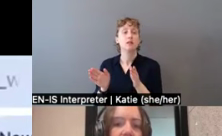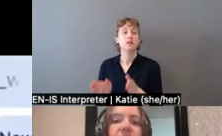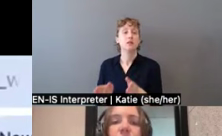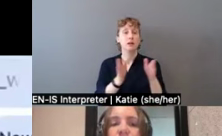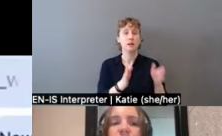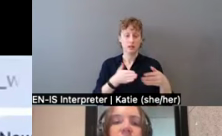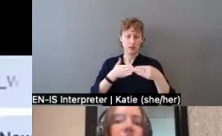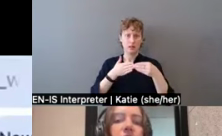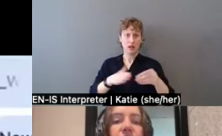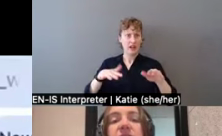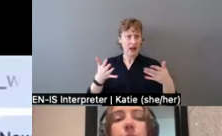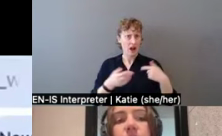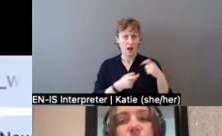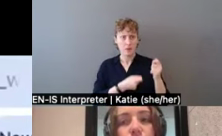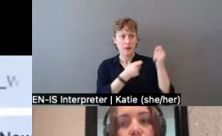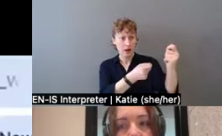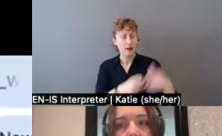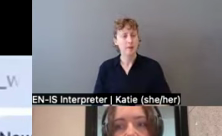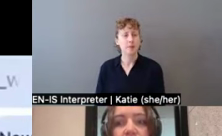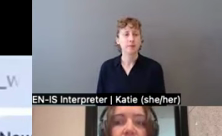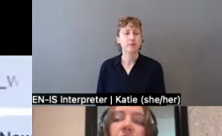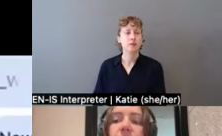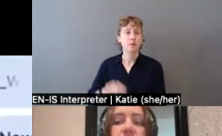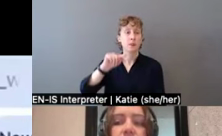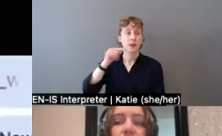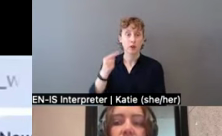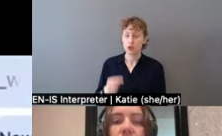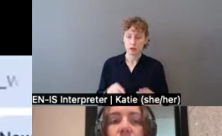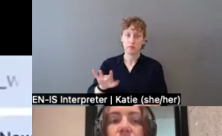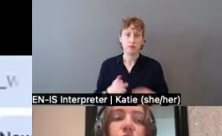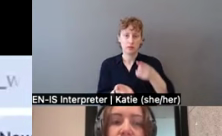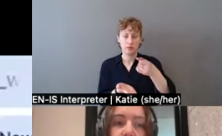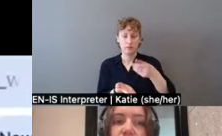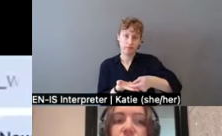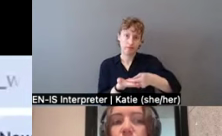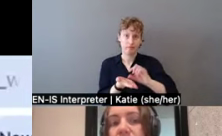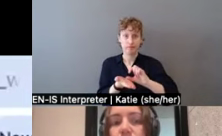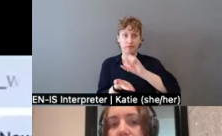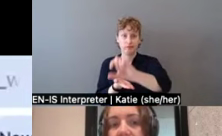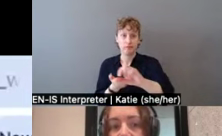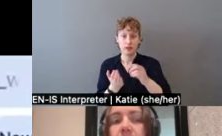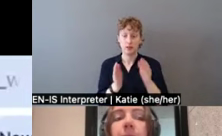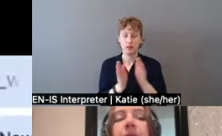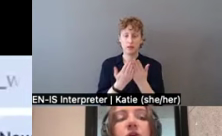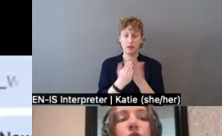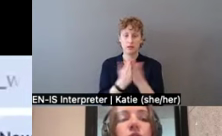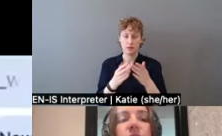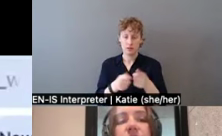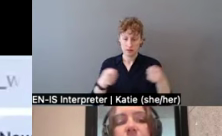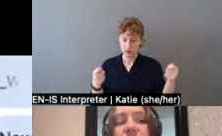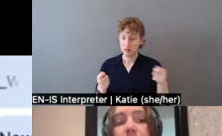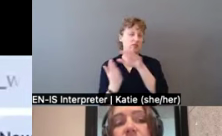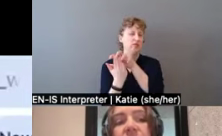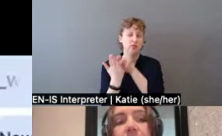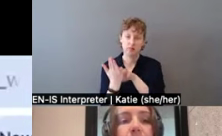how to apply. So first, really important to go through the funding manual because all the information you need will be there. You also